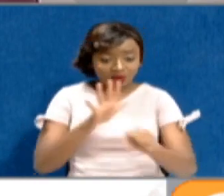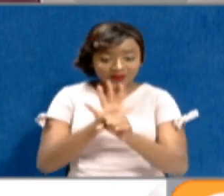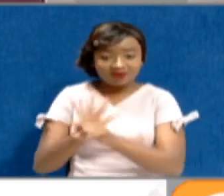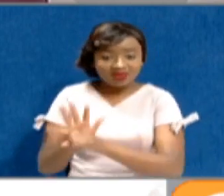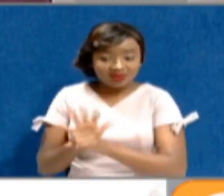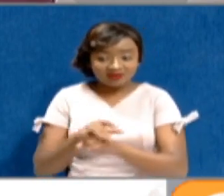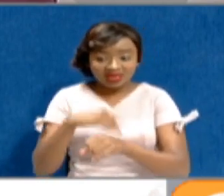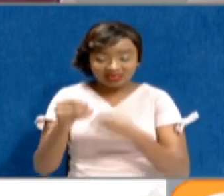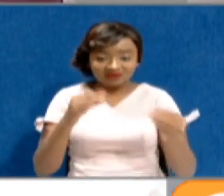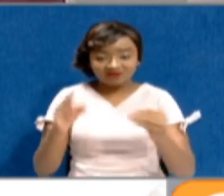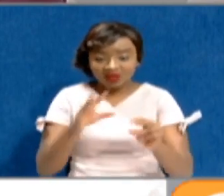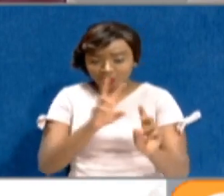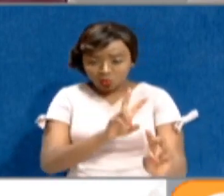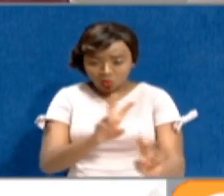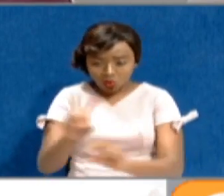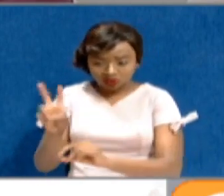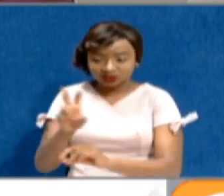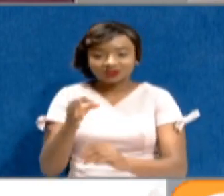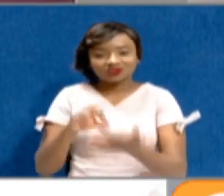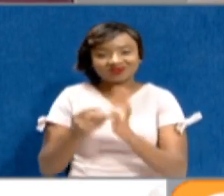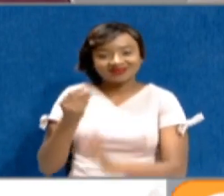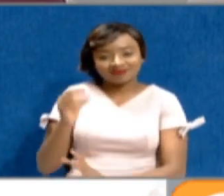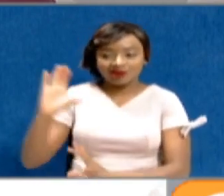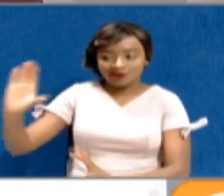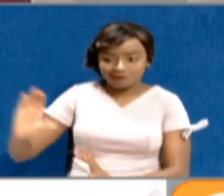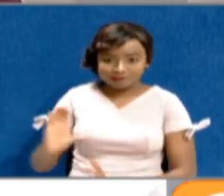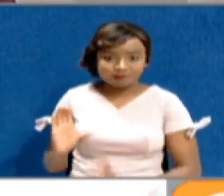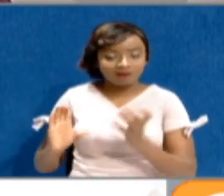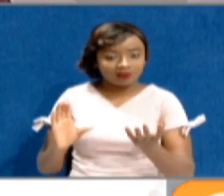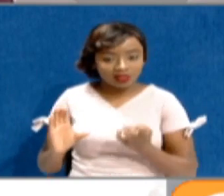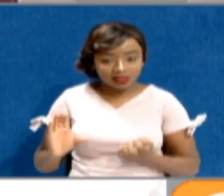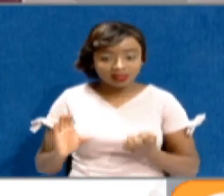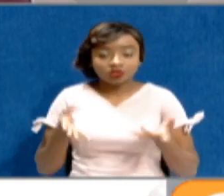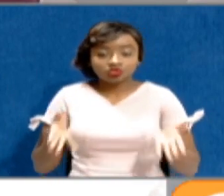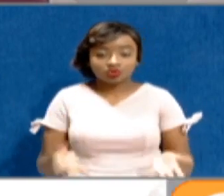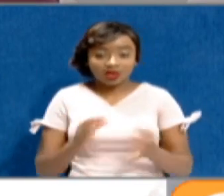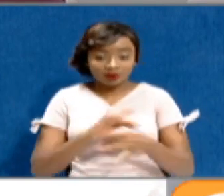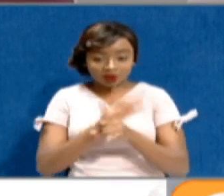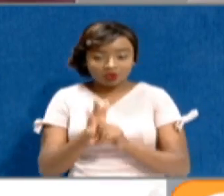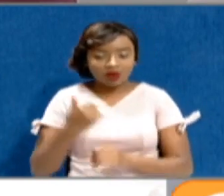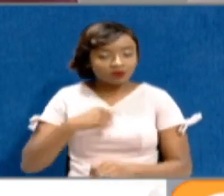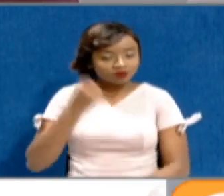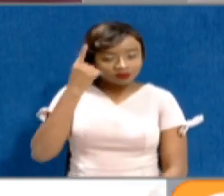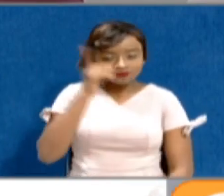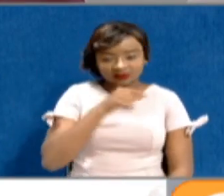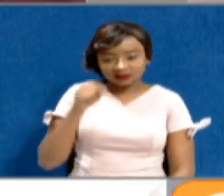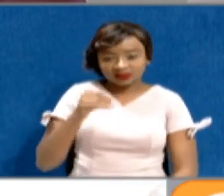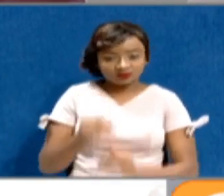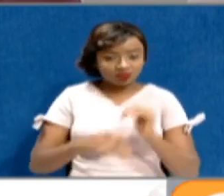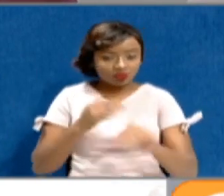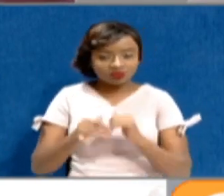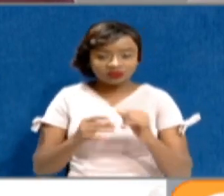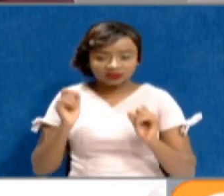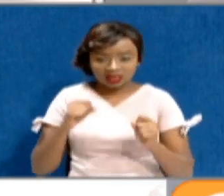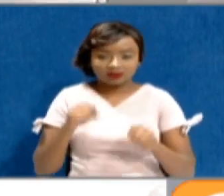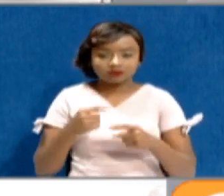up to 30,000, obviously the more amount of money that you get in. All right, so what's happening with COVID? Because we understand that this whole process could take